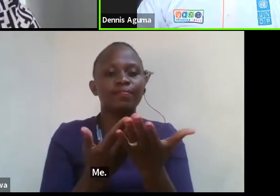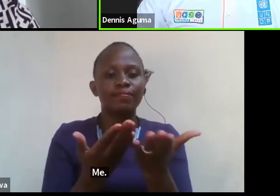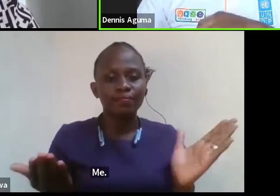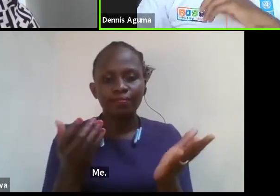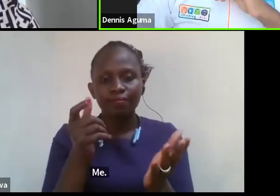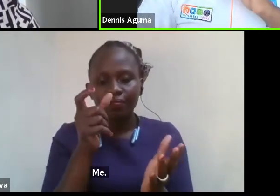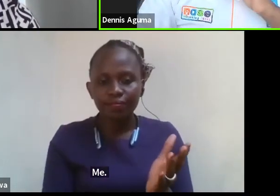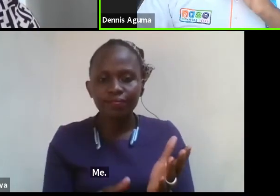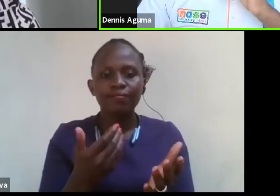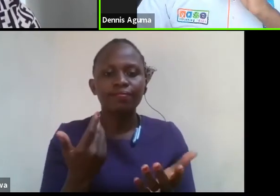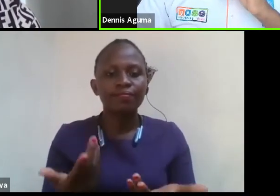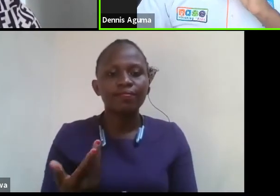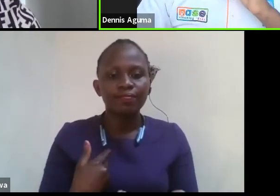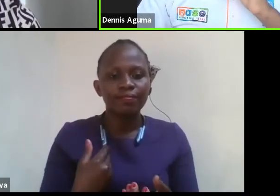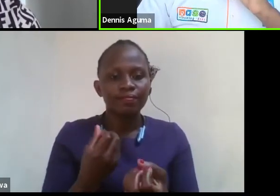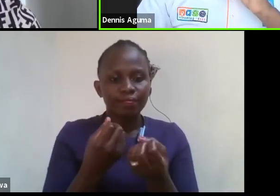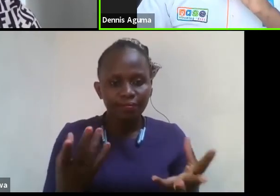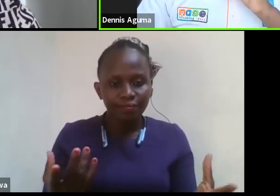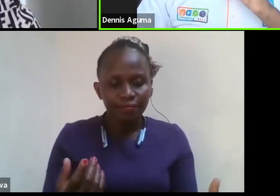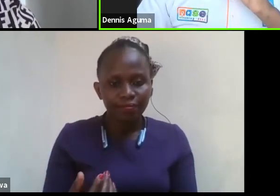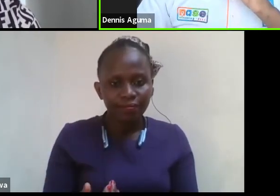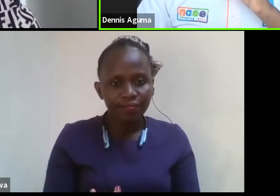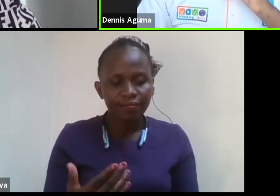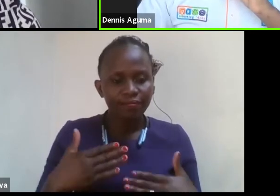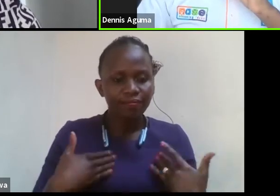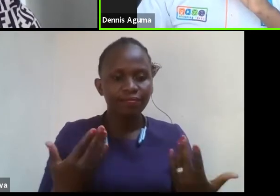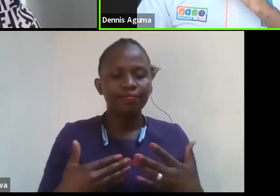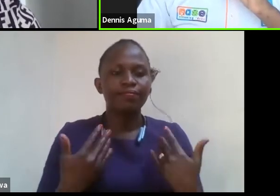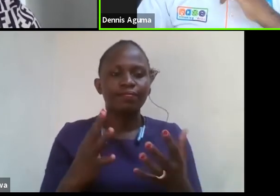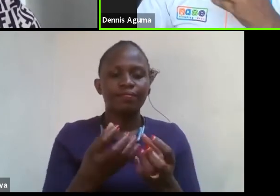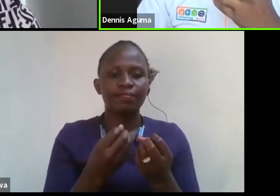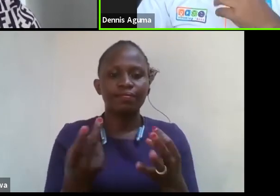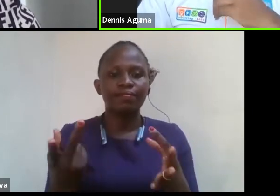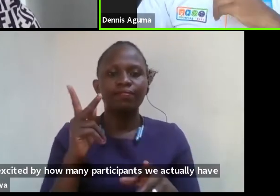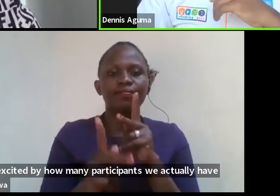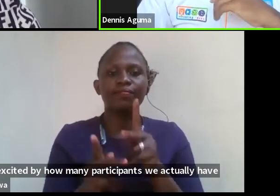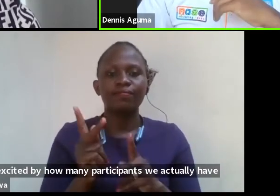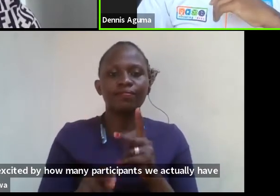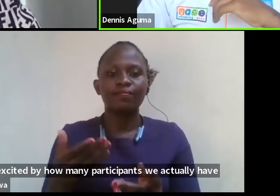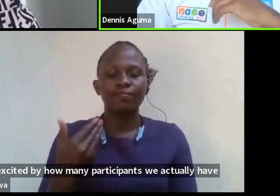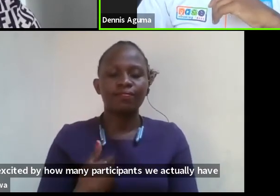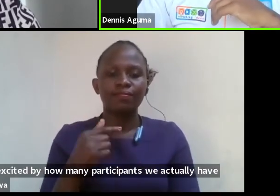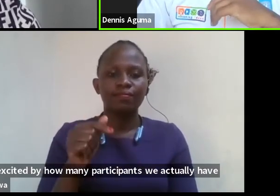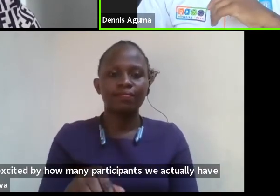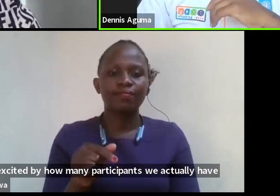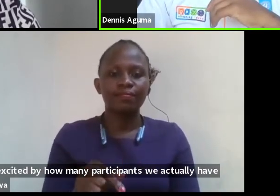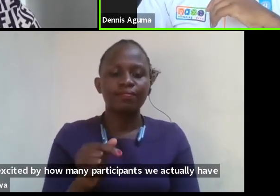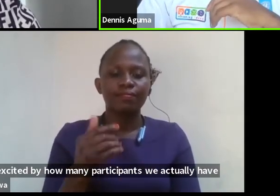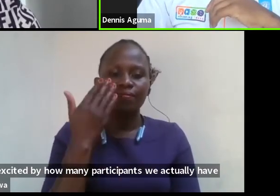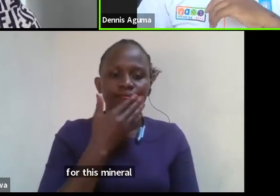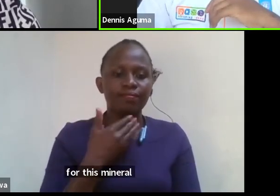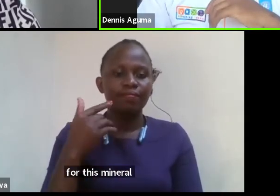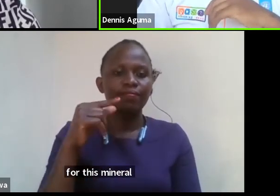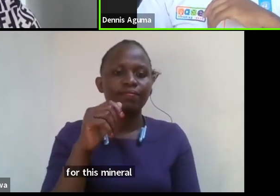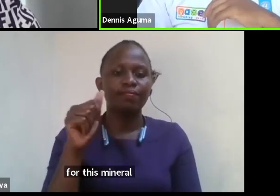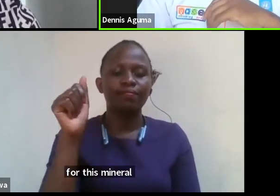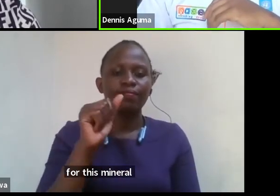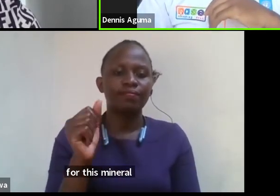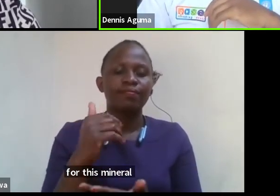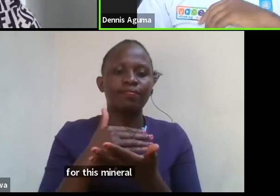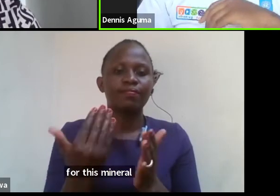quite a number. Actually, I'm excited by how many participants we actually have for this oil, gas, minerals sector.